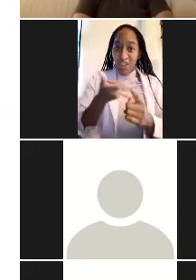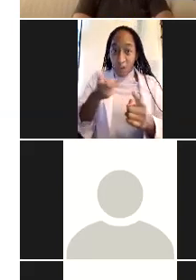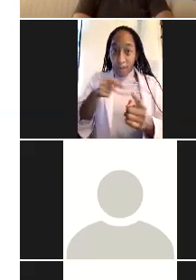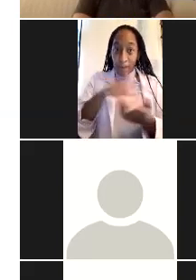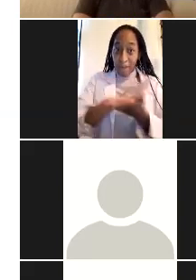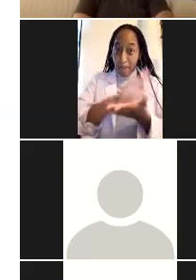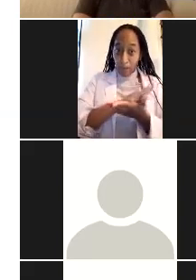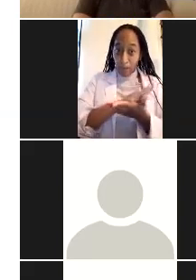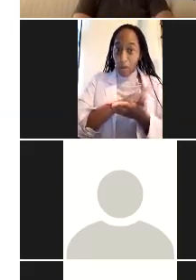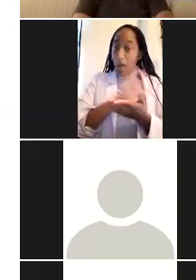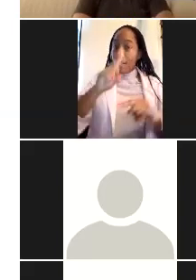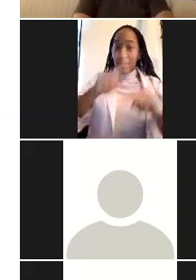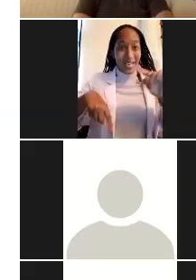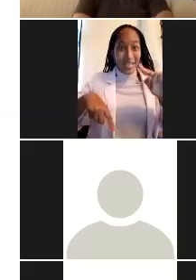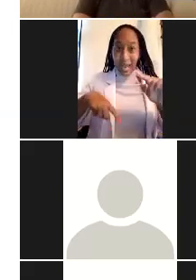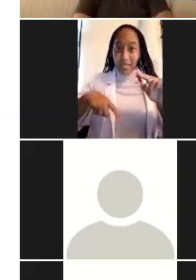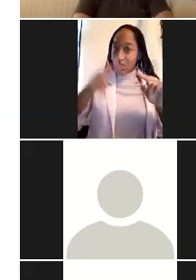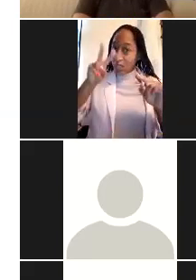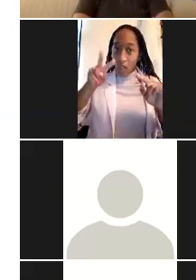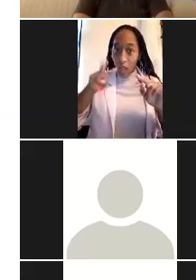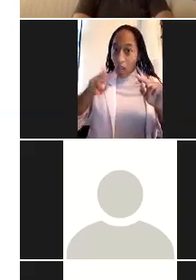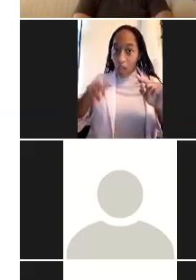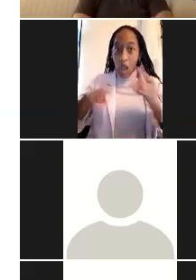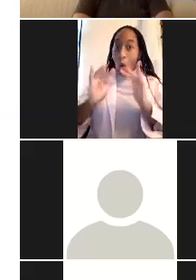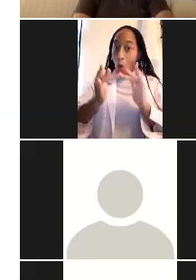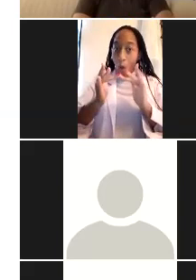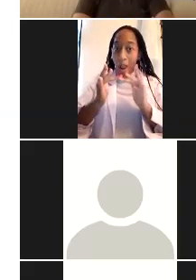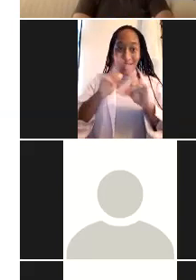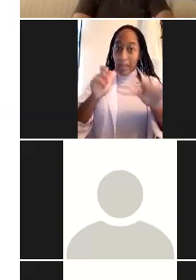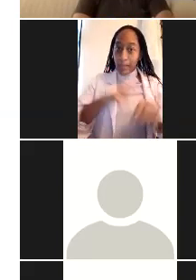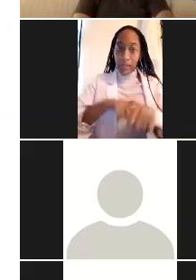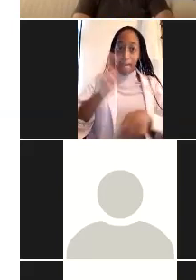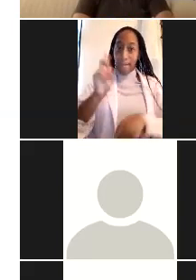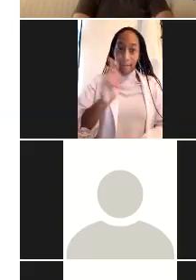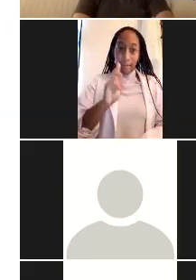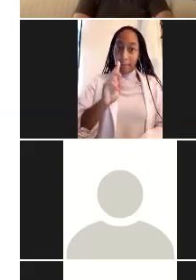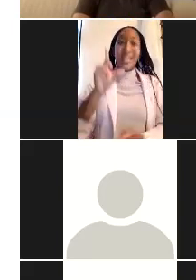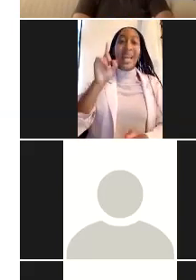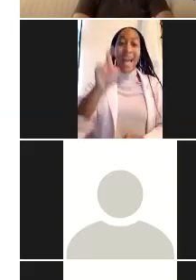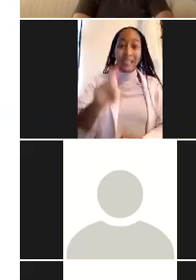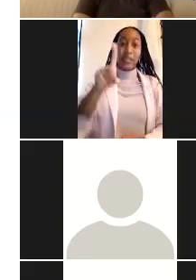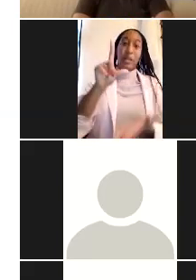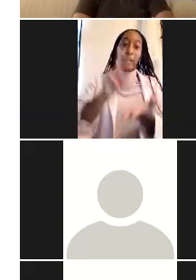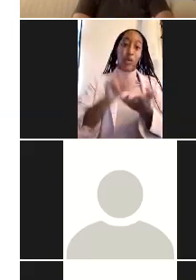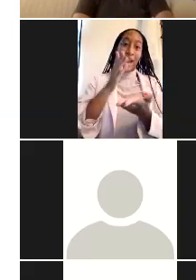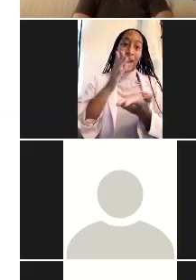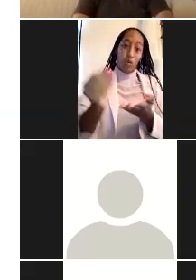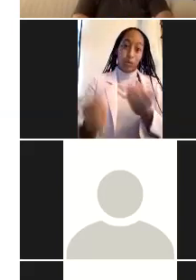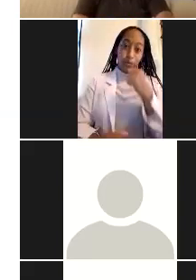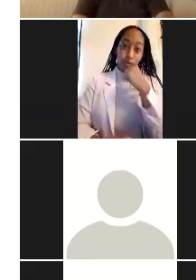solving problems and answering discussion questions, on these topics